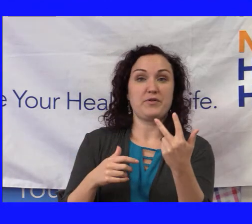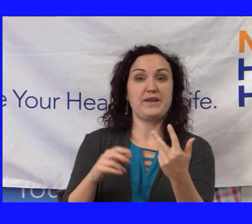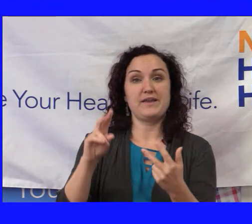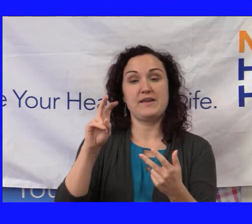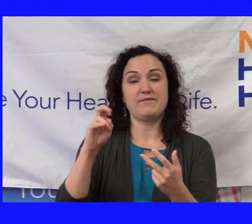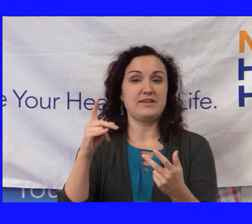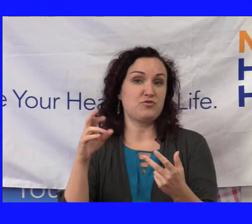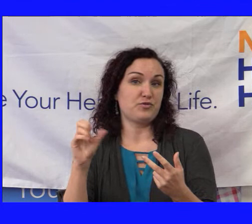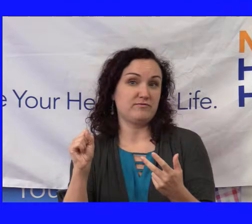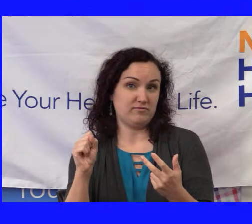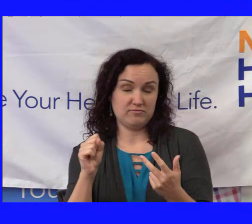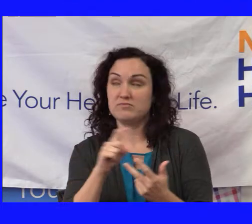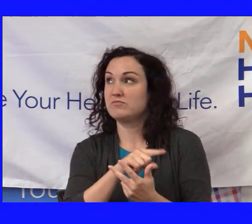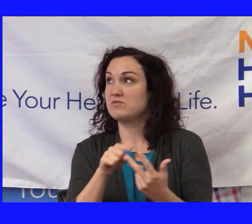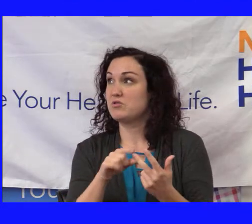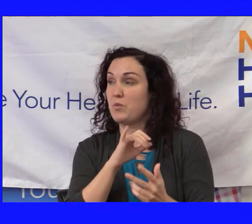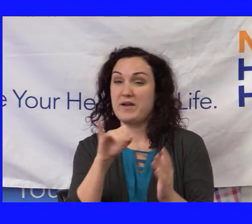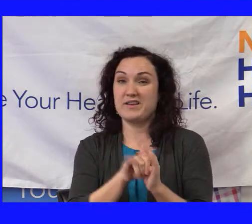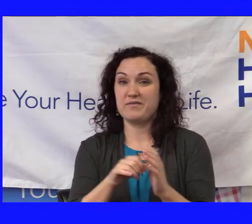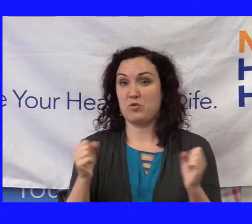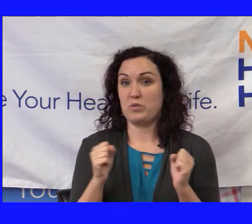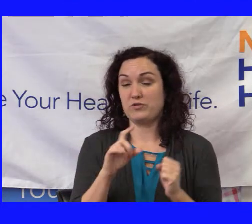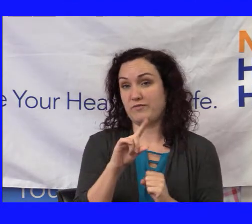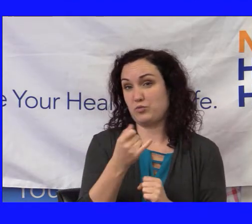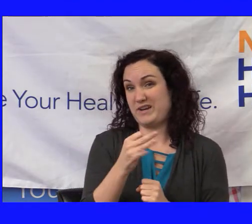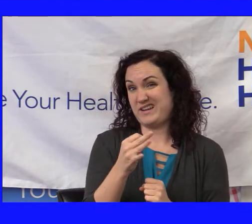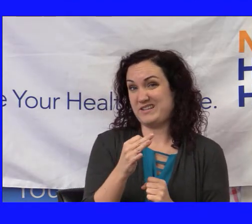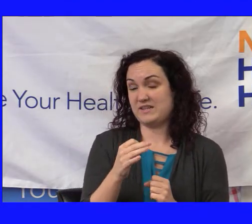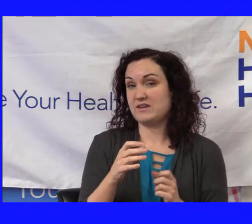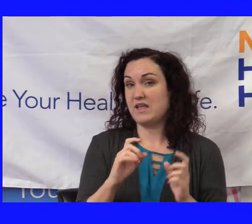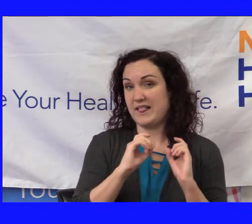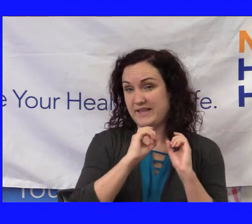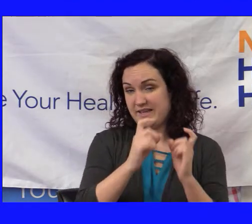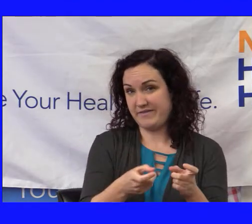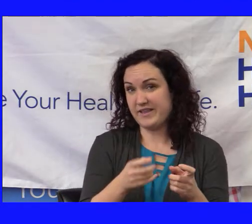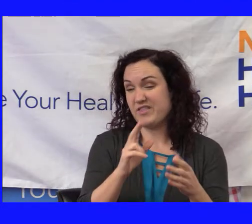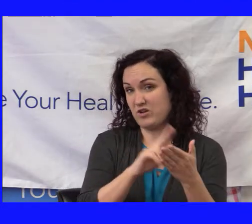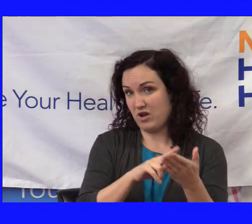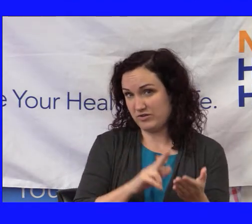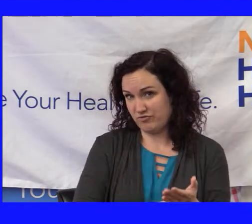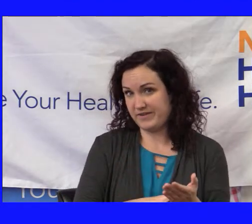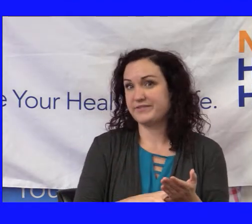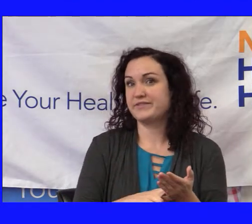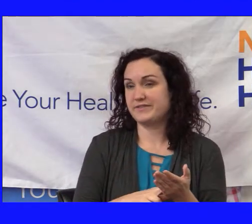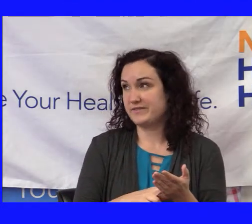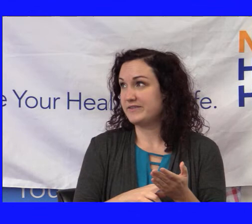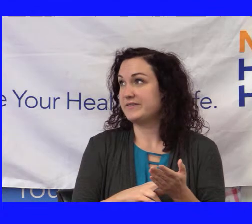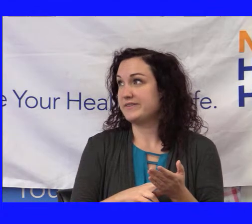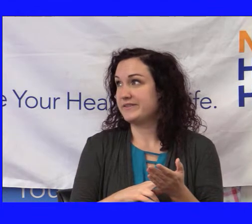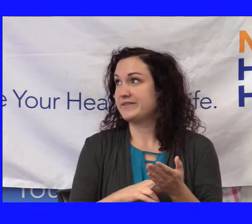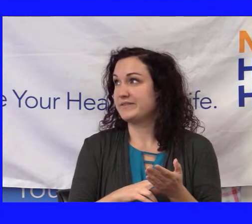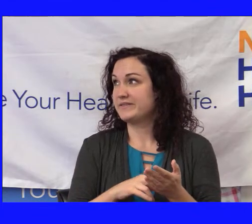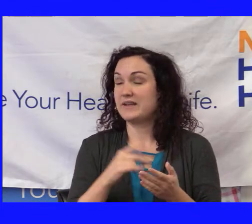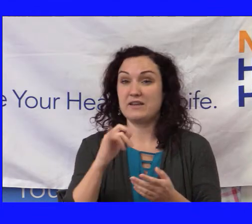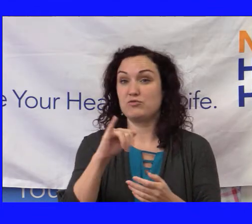were identified in the winter of 2019 and awarded with contracts executed in June of